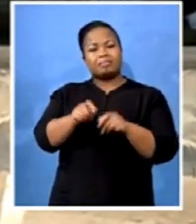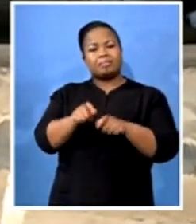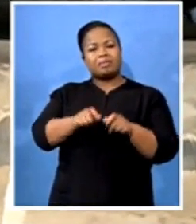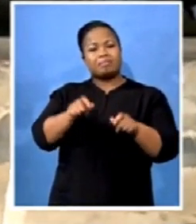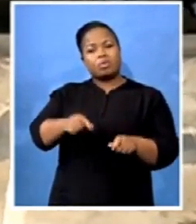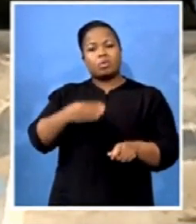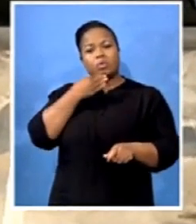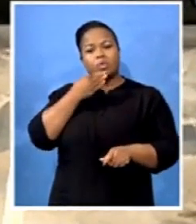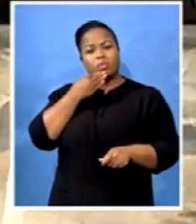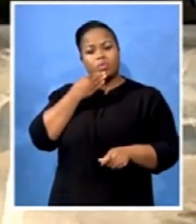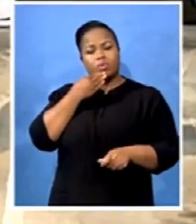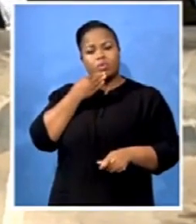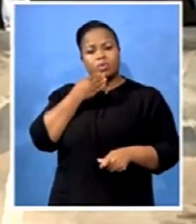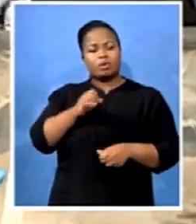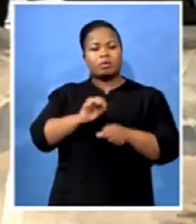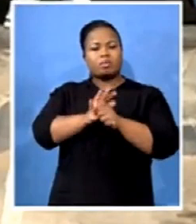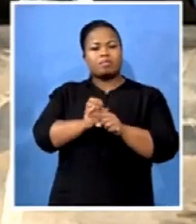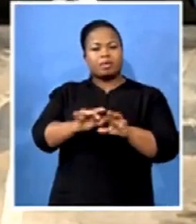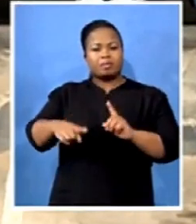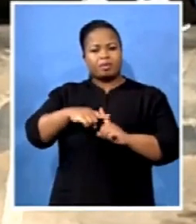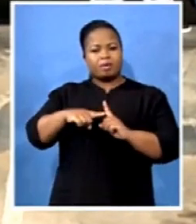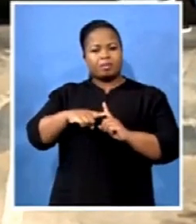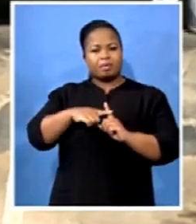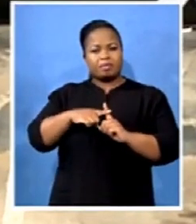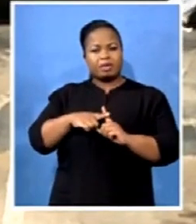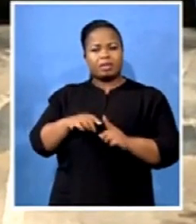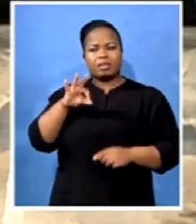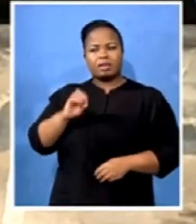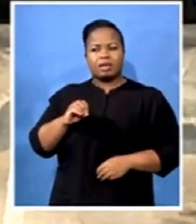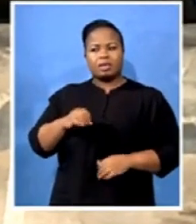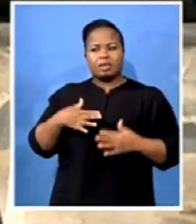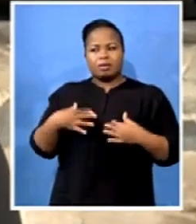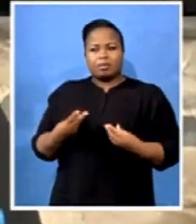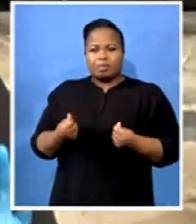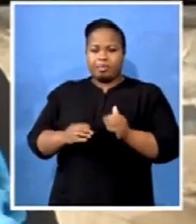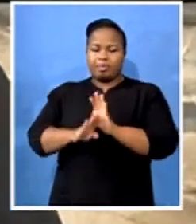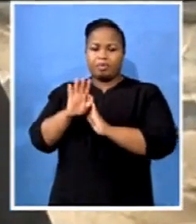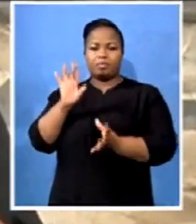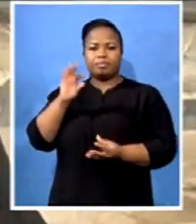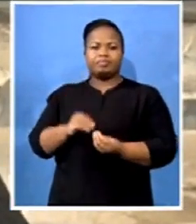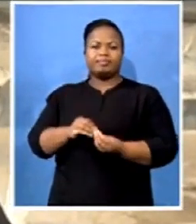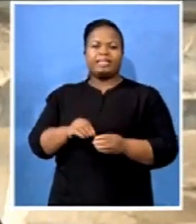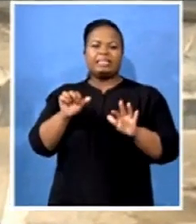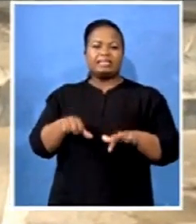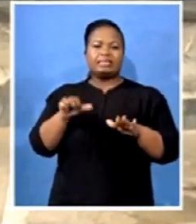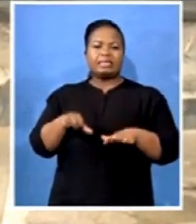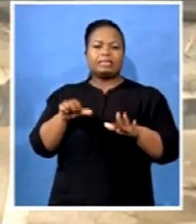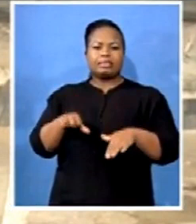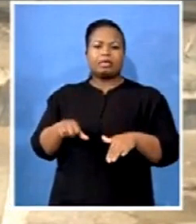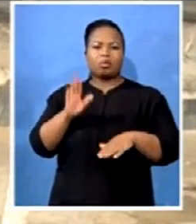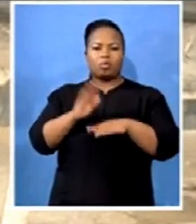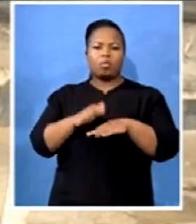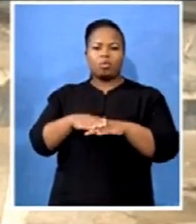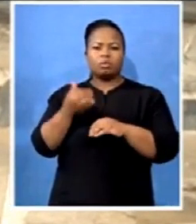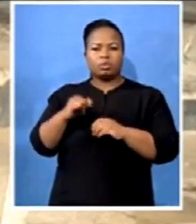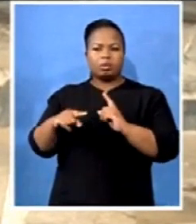this leaves us to about 16 active cases. And if I can just highlight that Rustenburg is